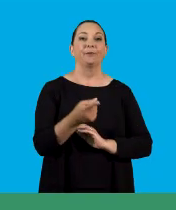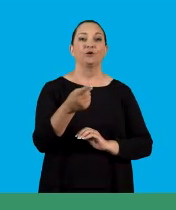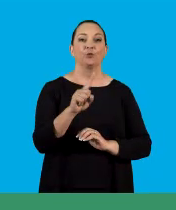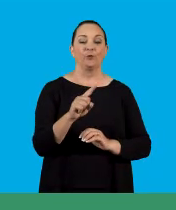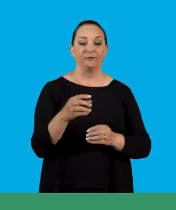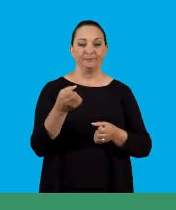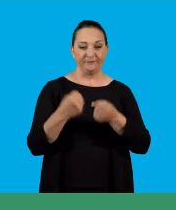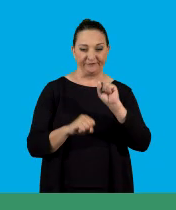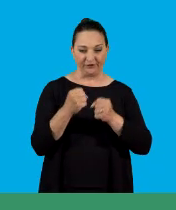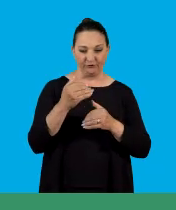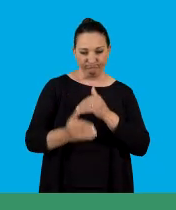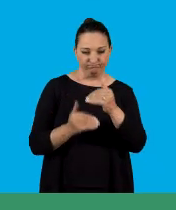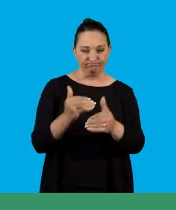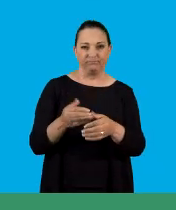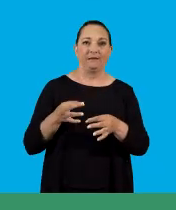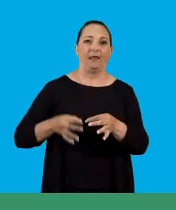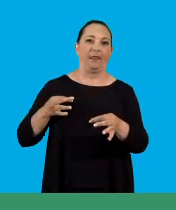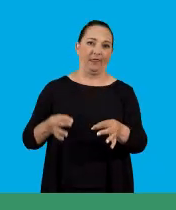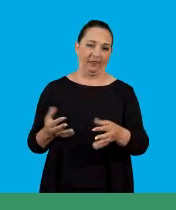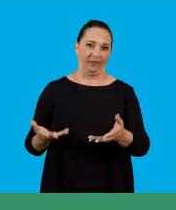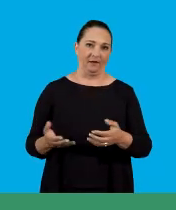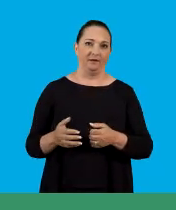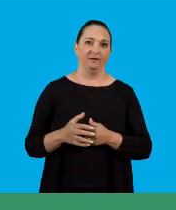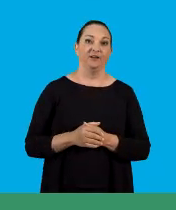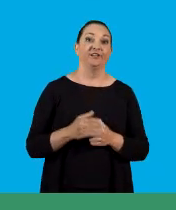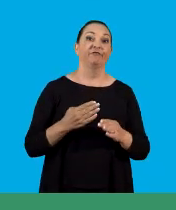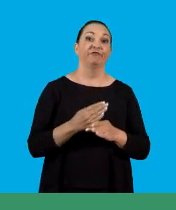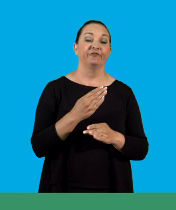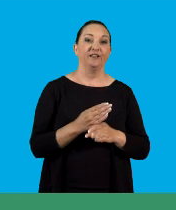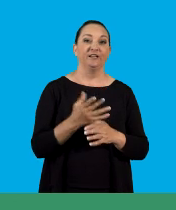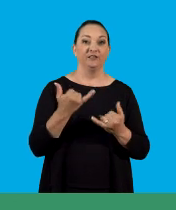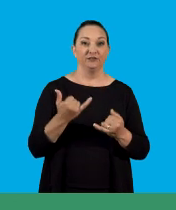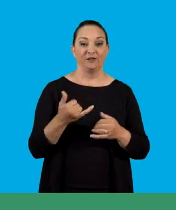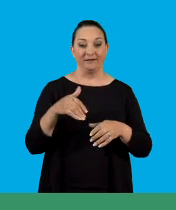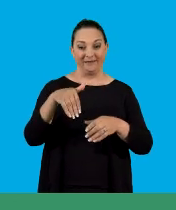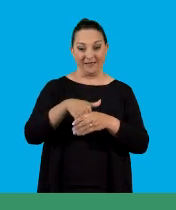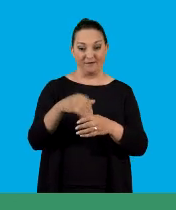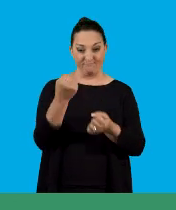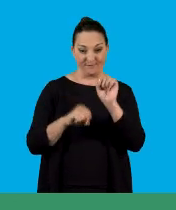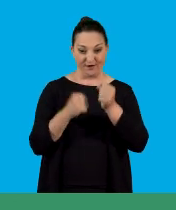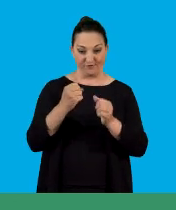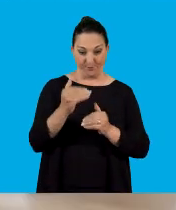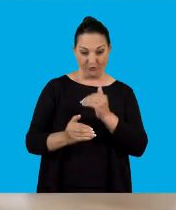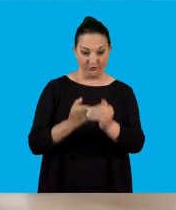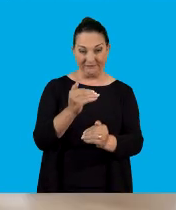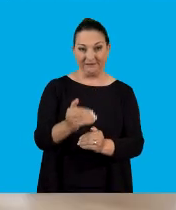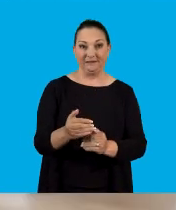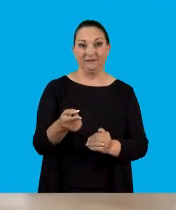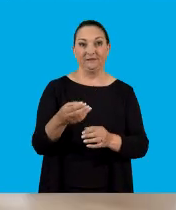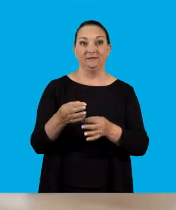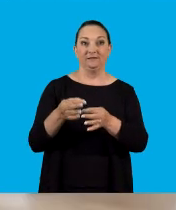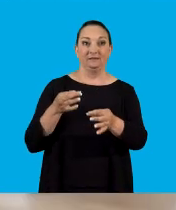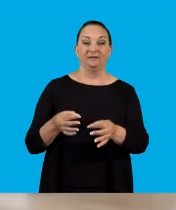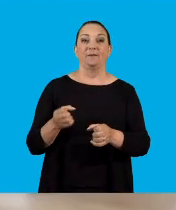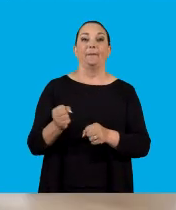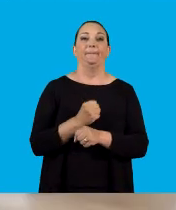in the manufacturing process. And there is a function that has to deal with manufacturing, meaning making